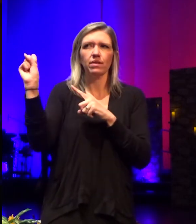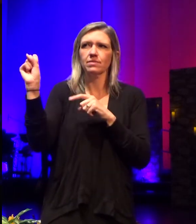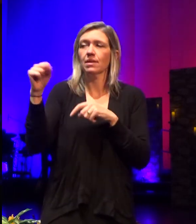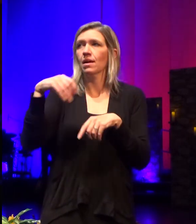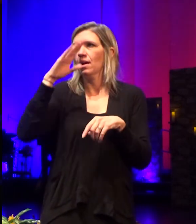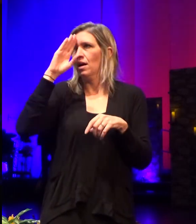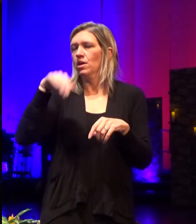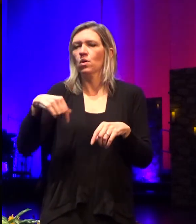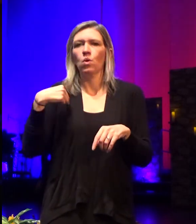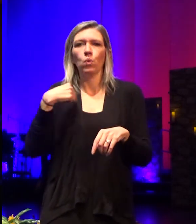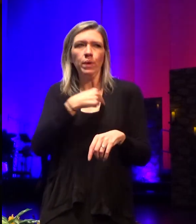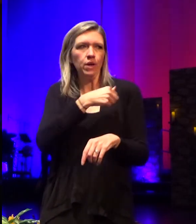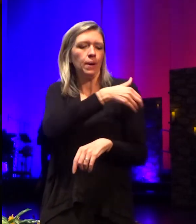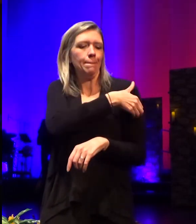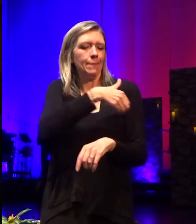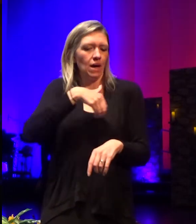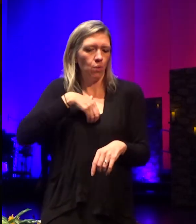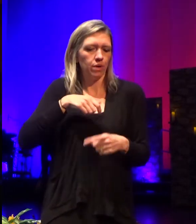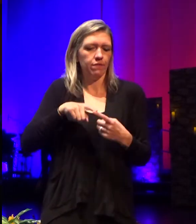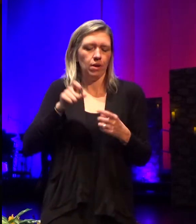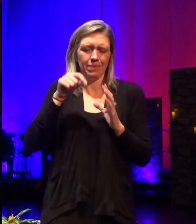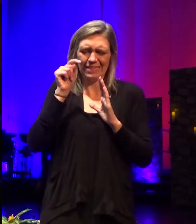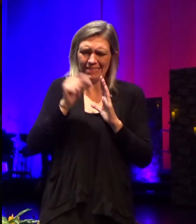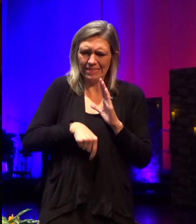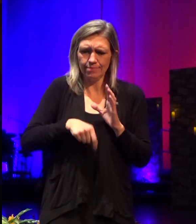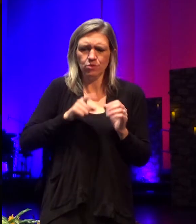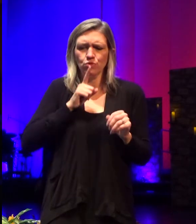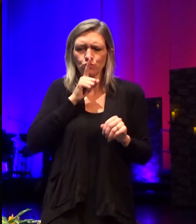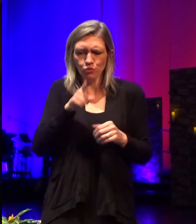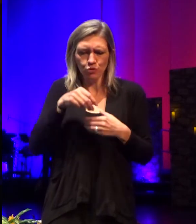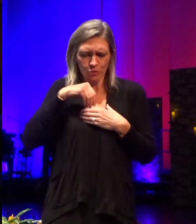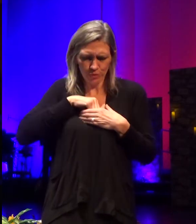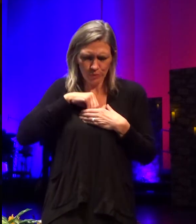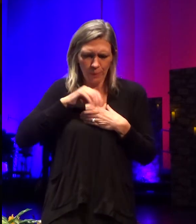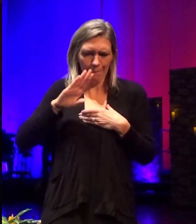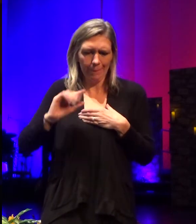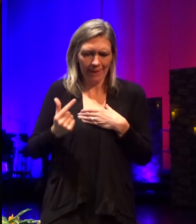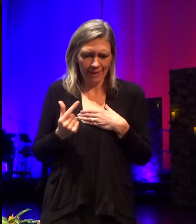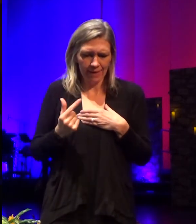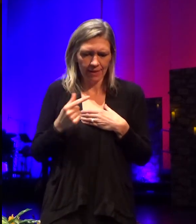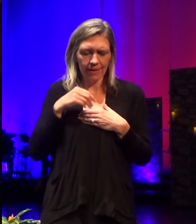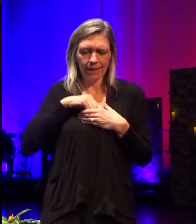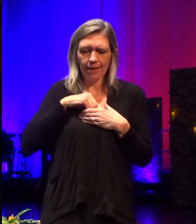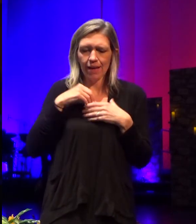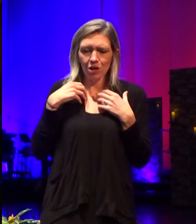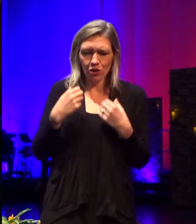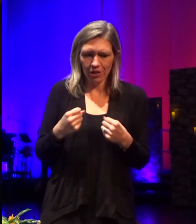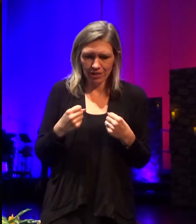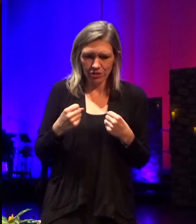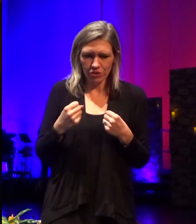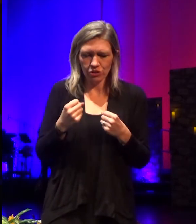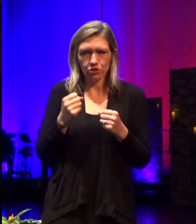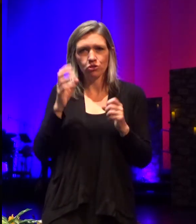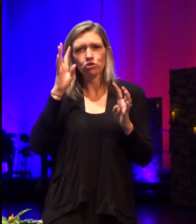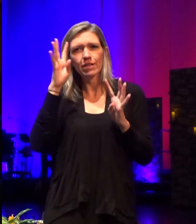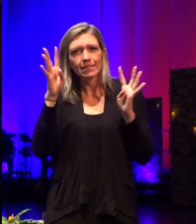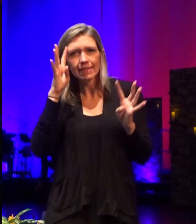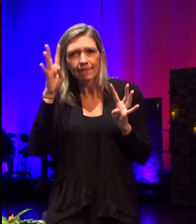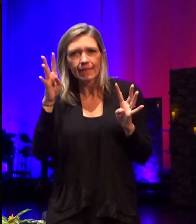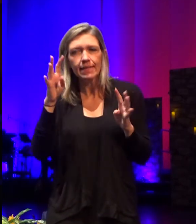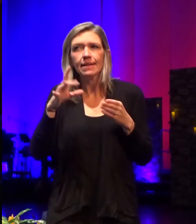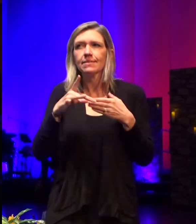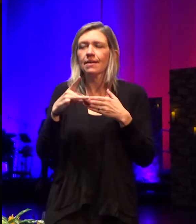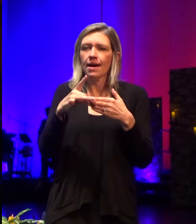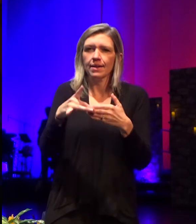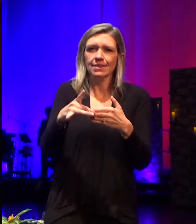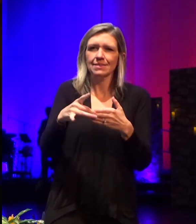are empowered from the depths of the true being within us, the innate courage, creativity, and guidance.